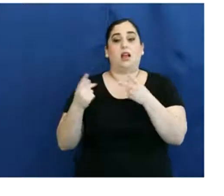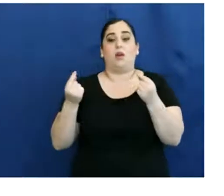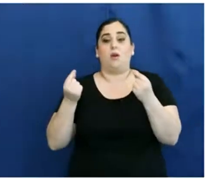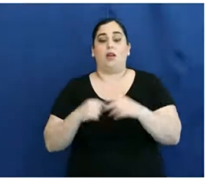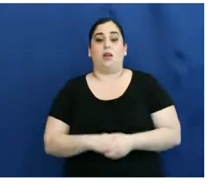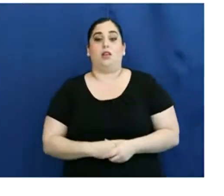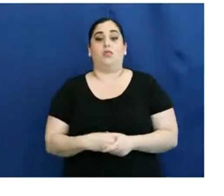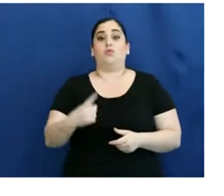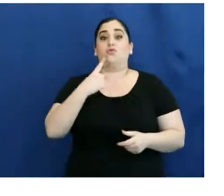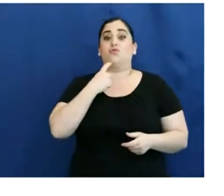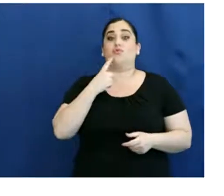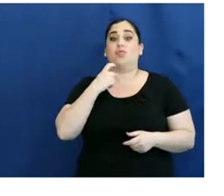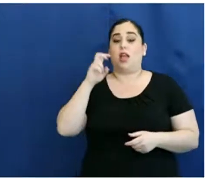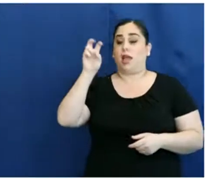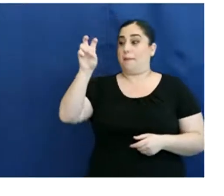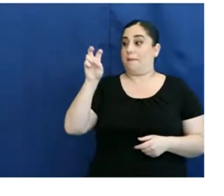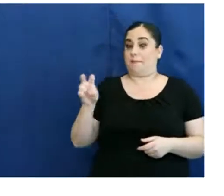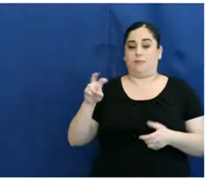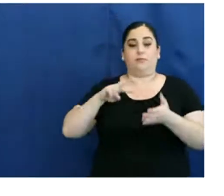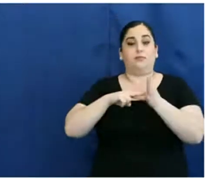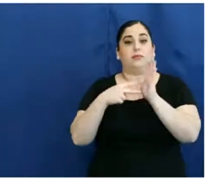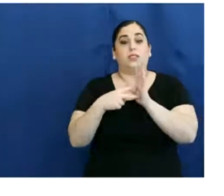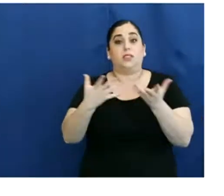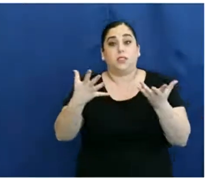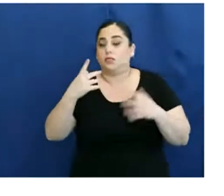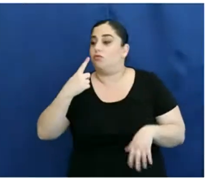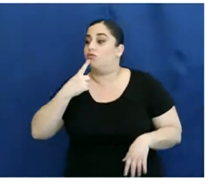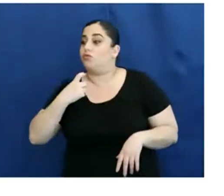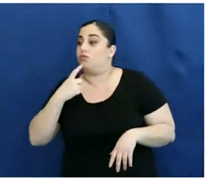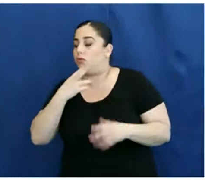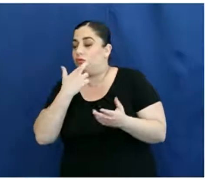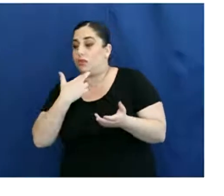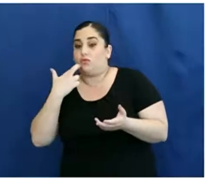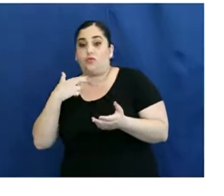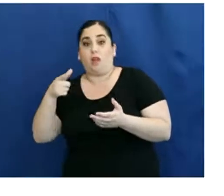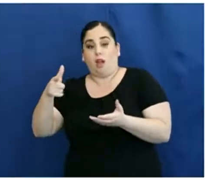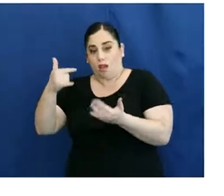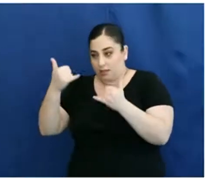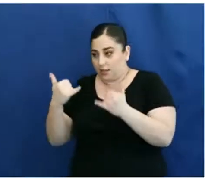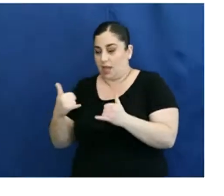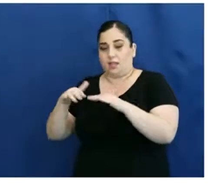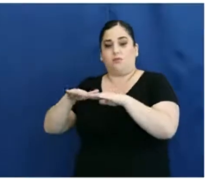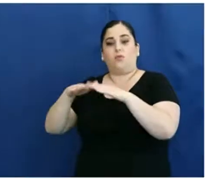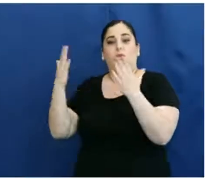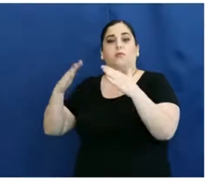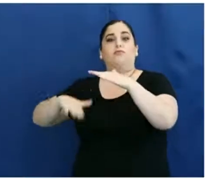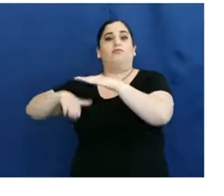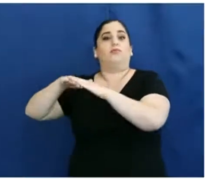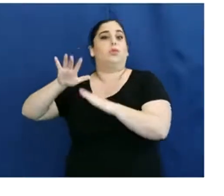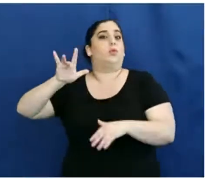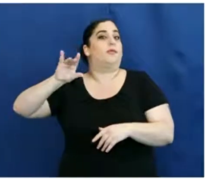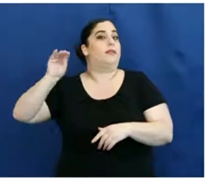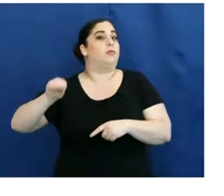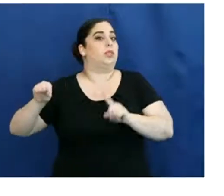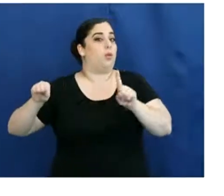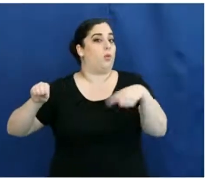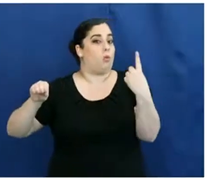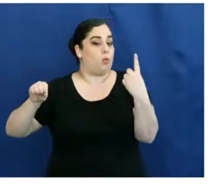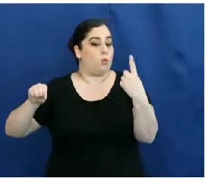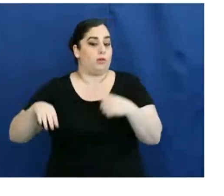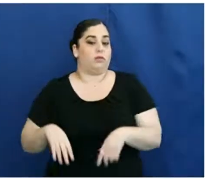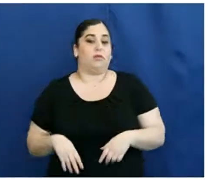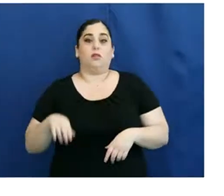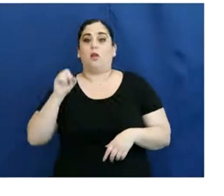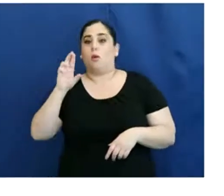restaurants indoor at 25% capacity or 100 people, whichever is less. Zoos, museums, and